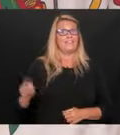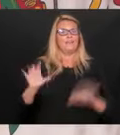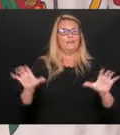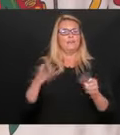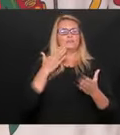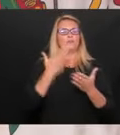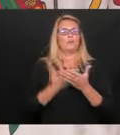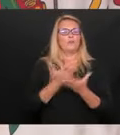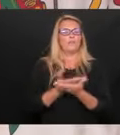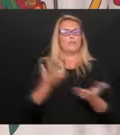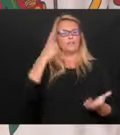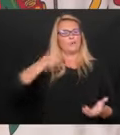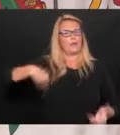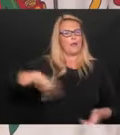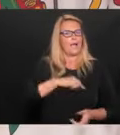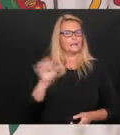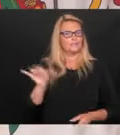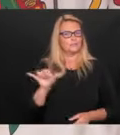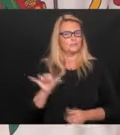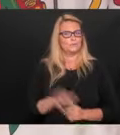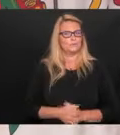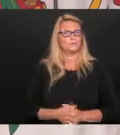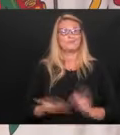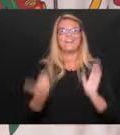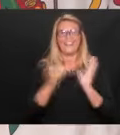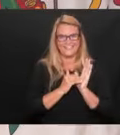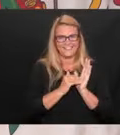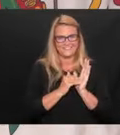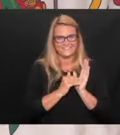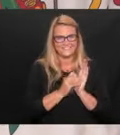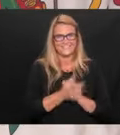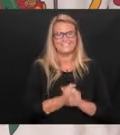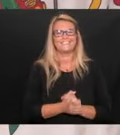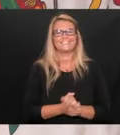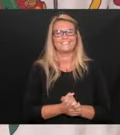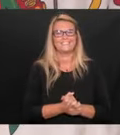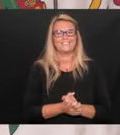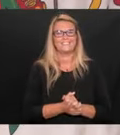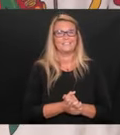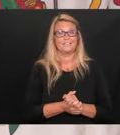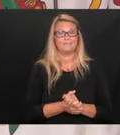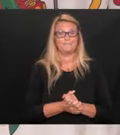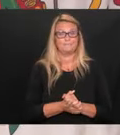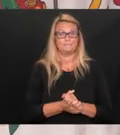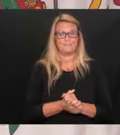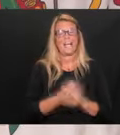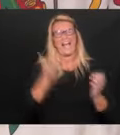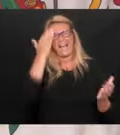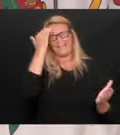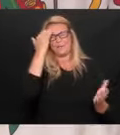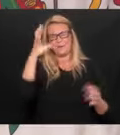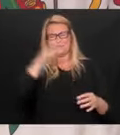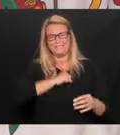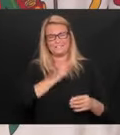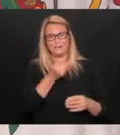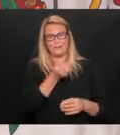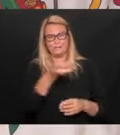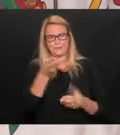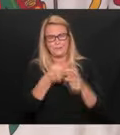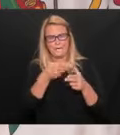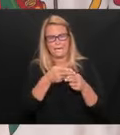for all of us. And so again to all those, and I know I'm missing somebody, but I just can't place